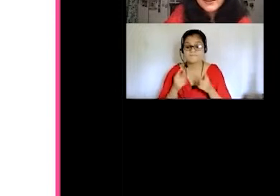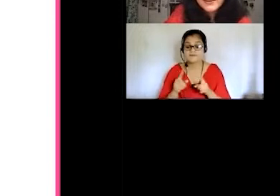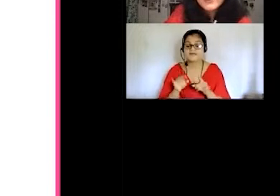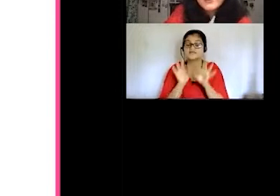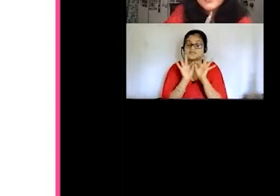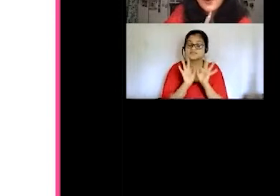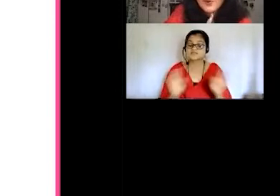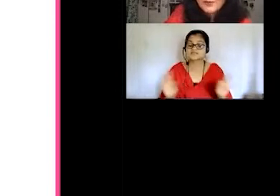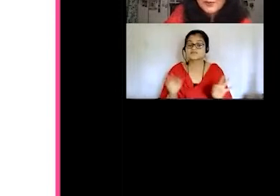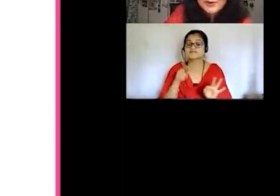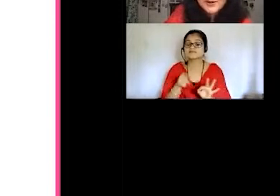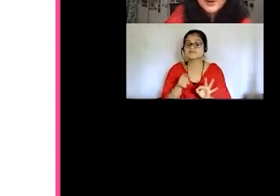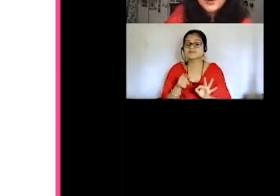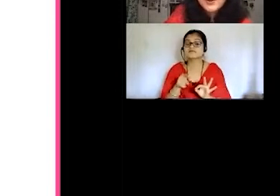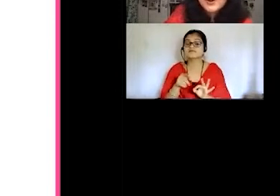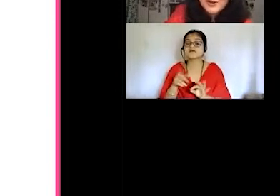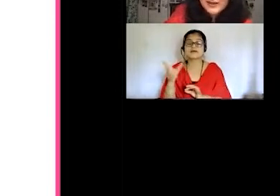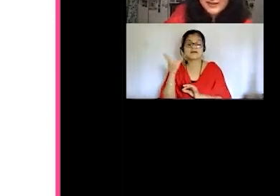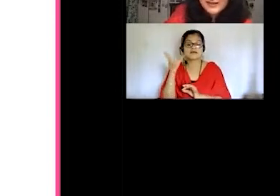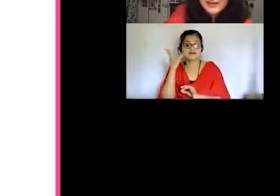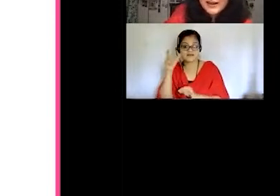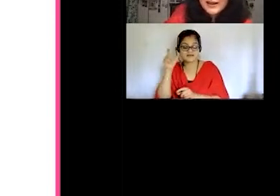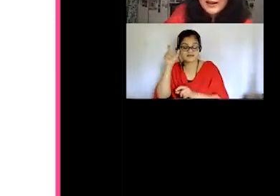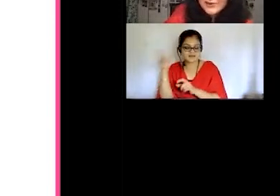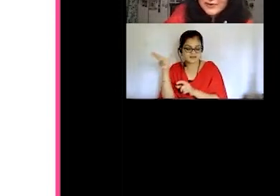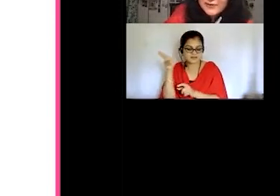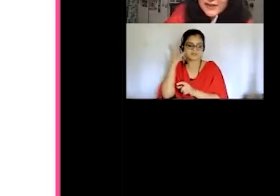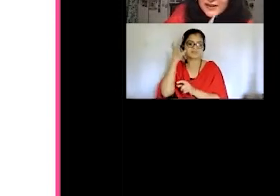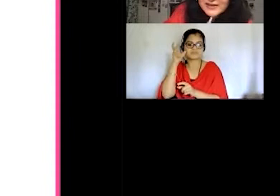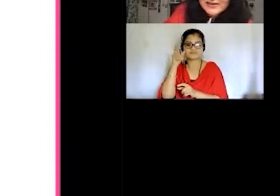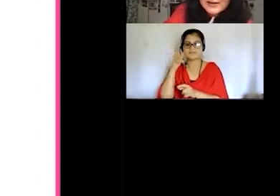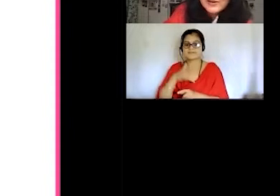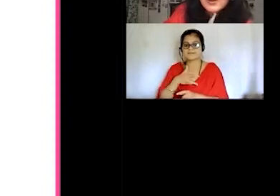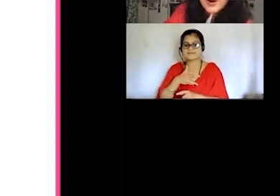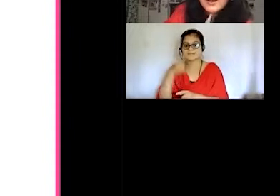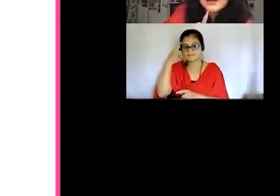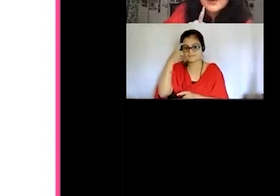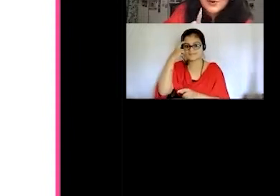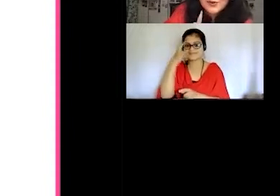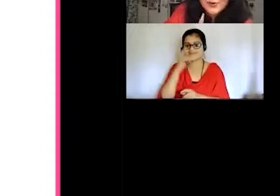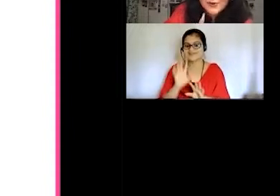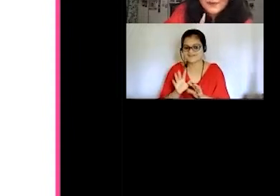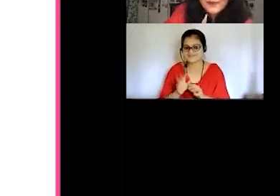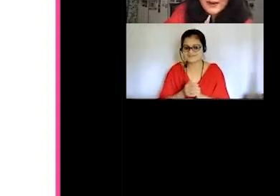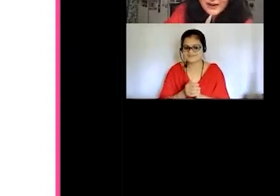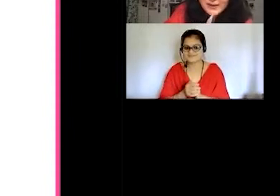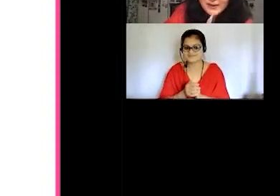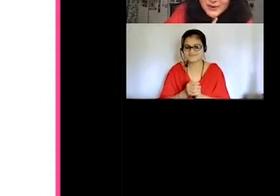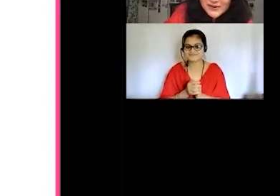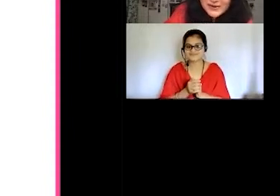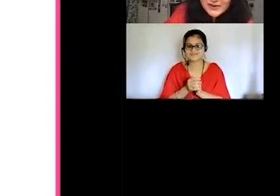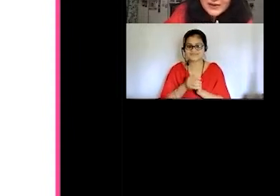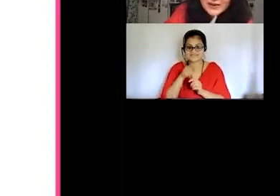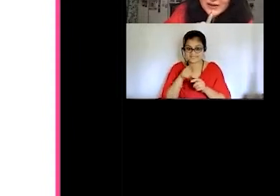interval that is audible to a human ear. It sort of finesses the nuances of the tone. In